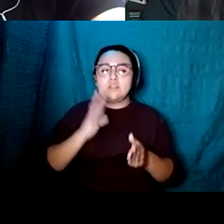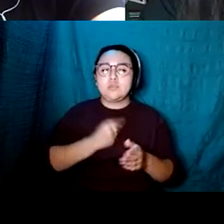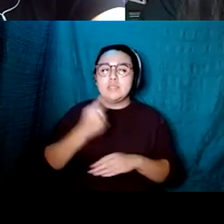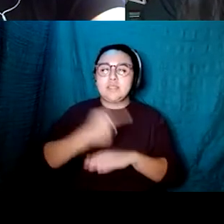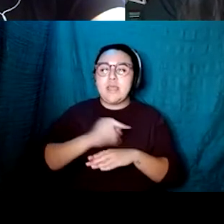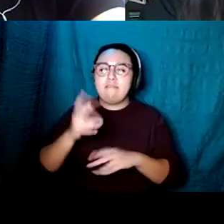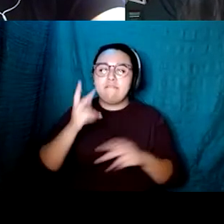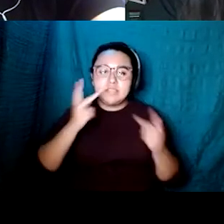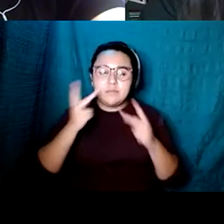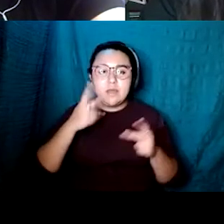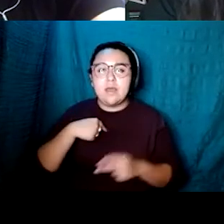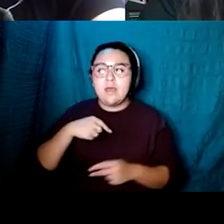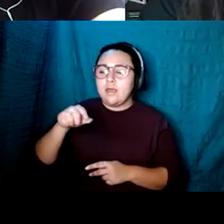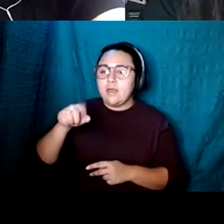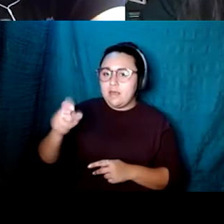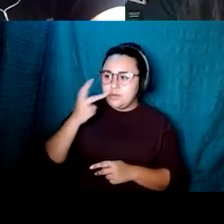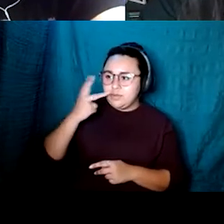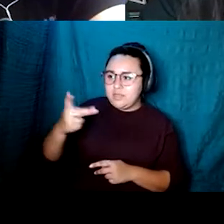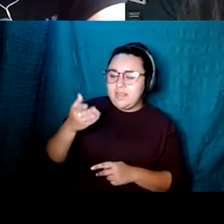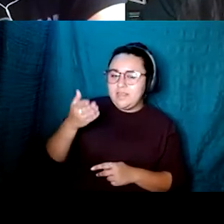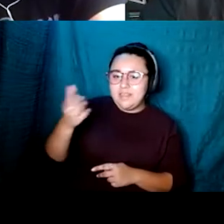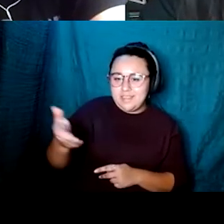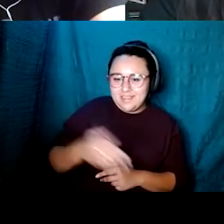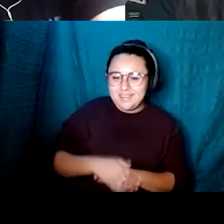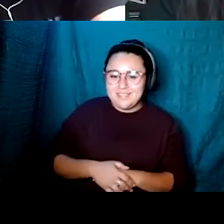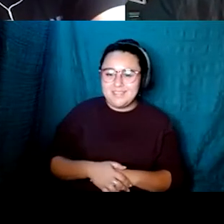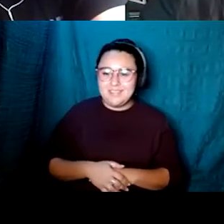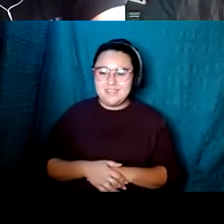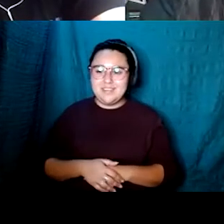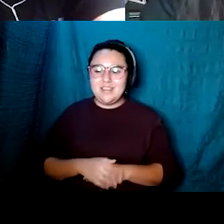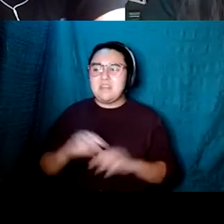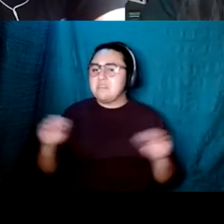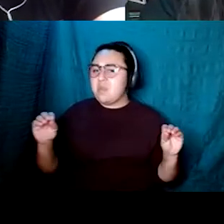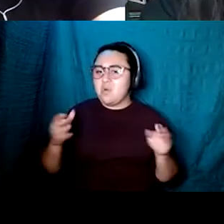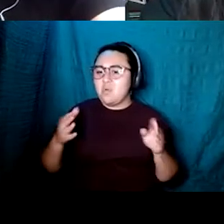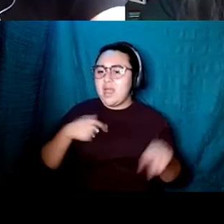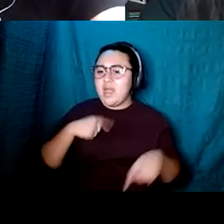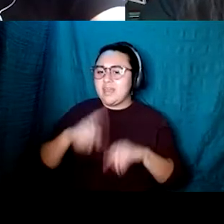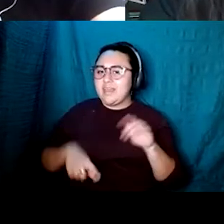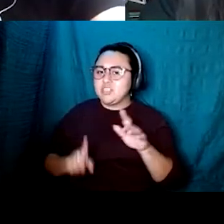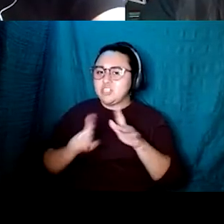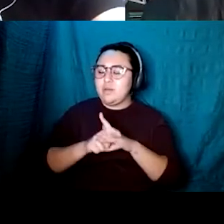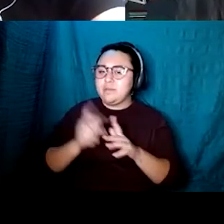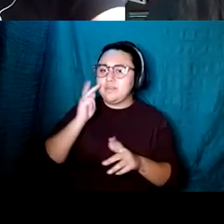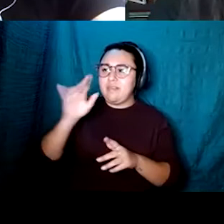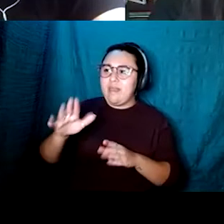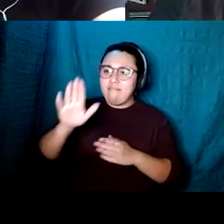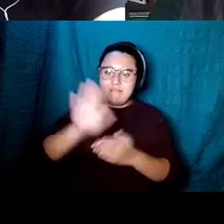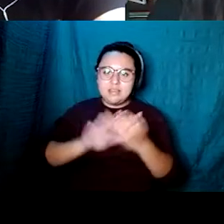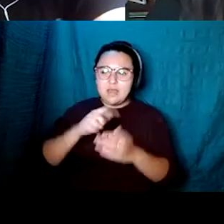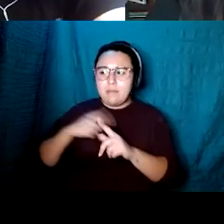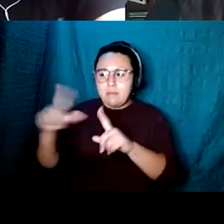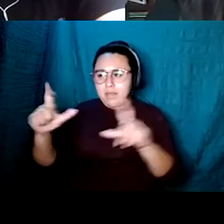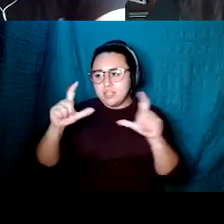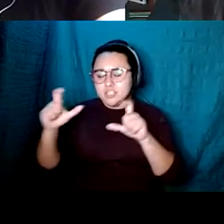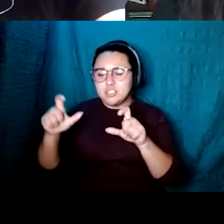So I had to go see it after people told me. I was like, there's no way I'm not going to go see this and take pictures of it. And then they just had it